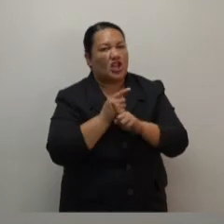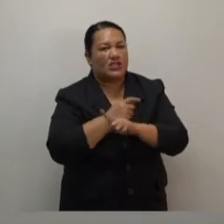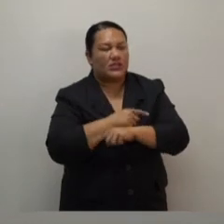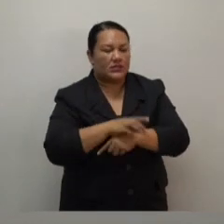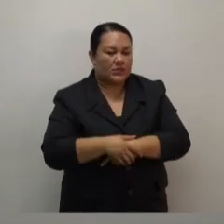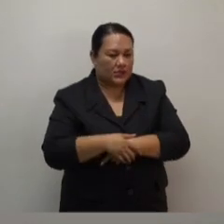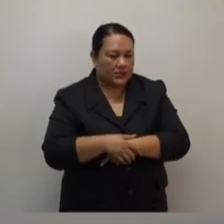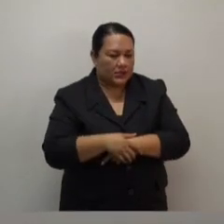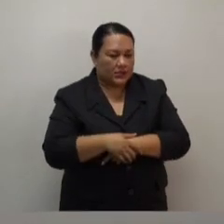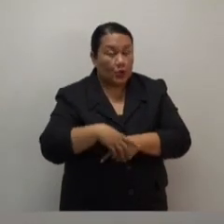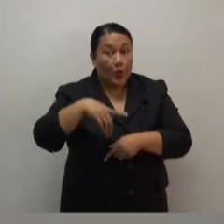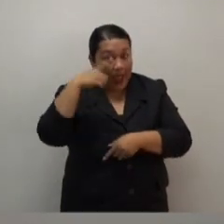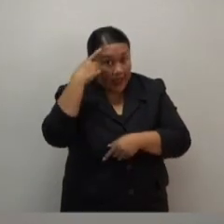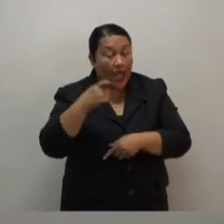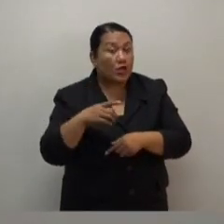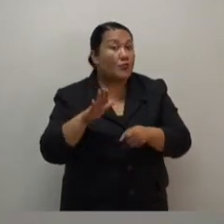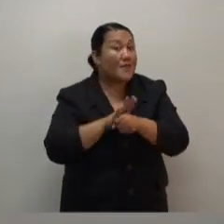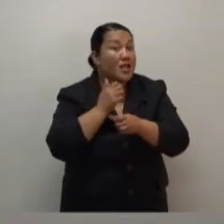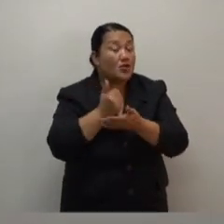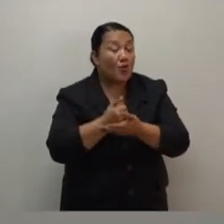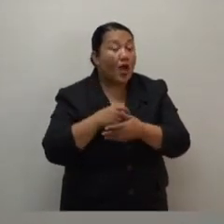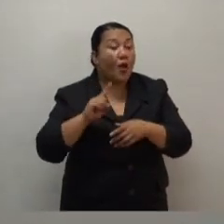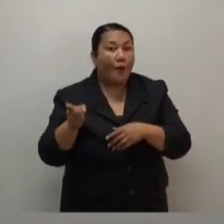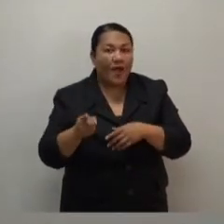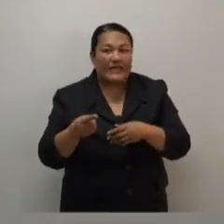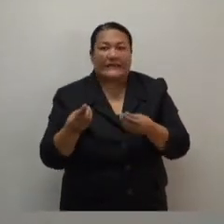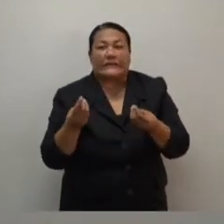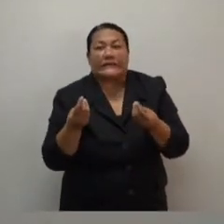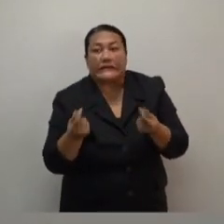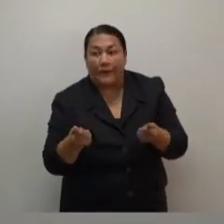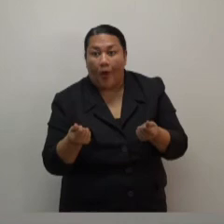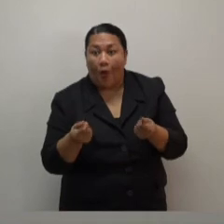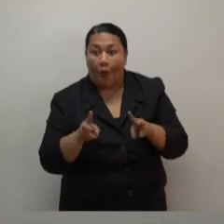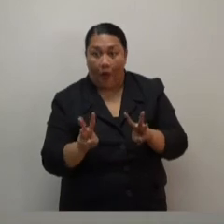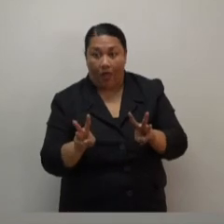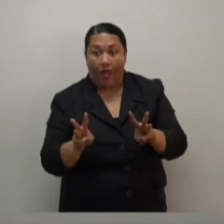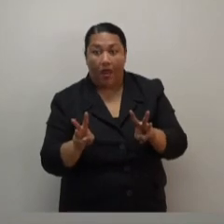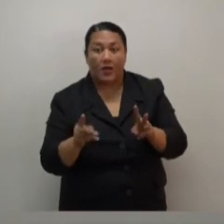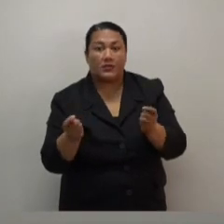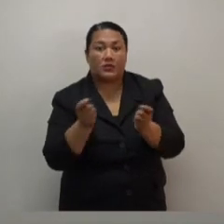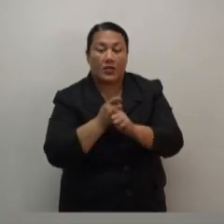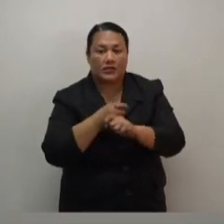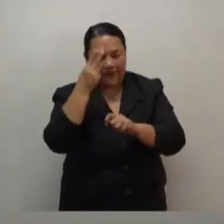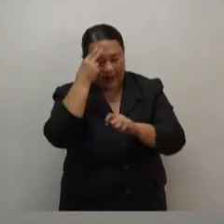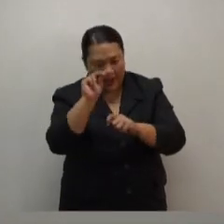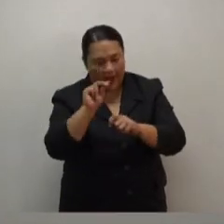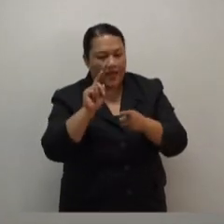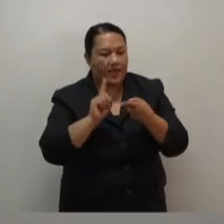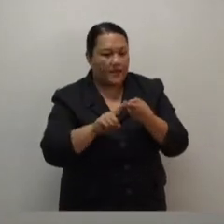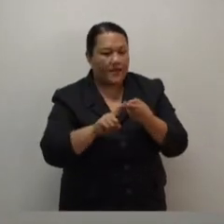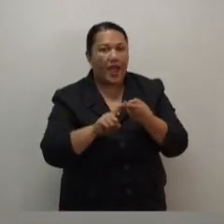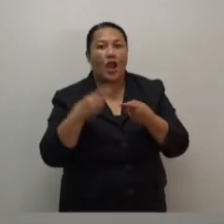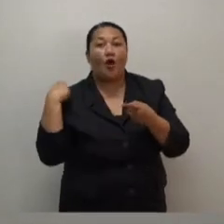And the idea is to ensure that there is synchronization of your name as far as all the official